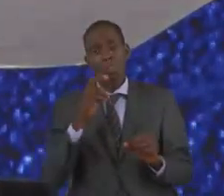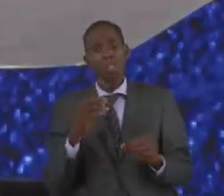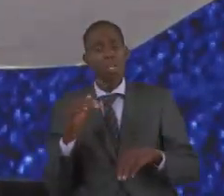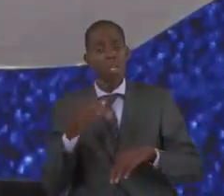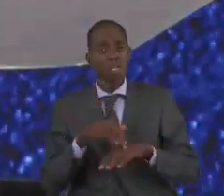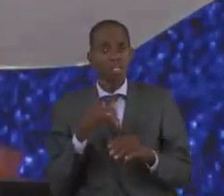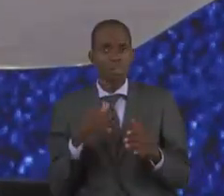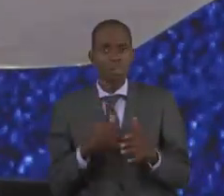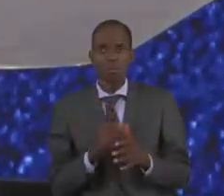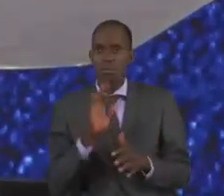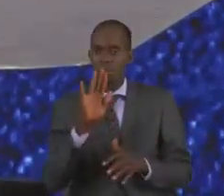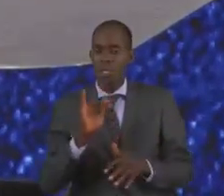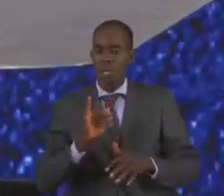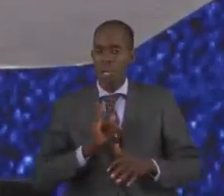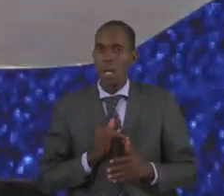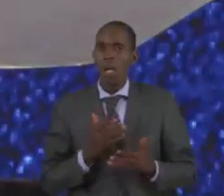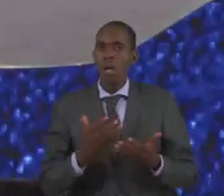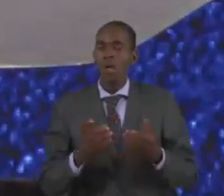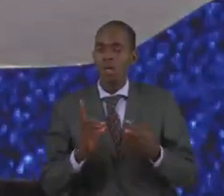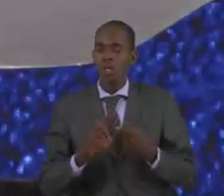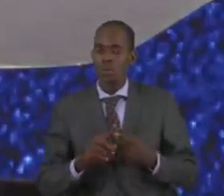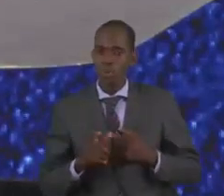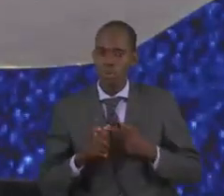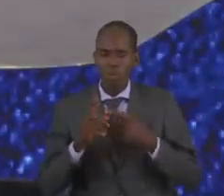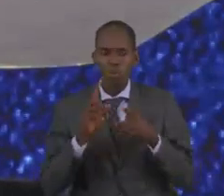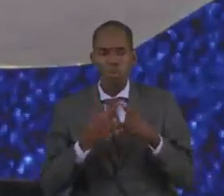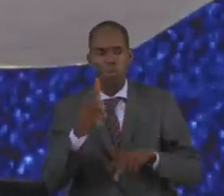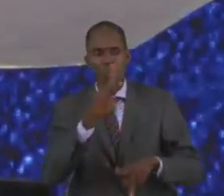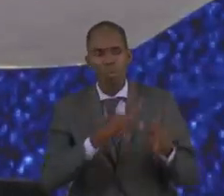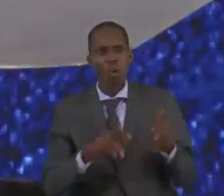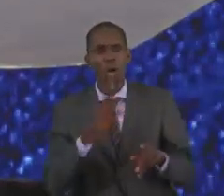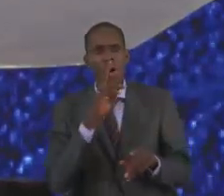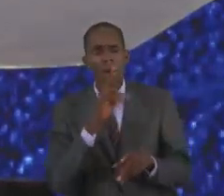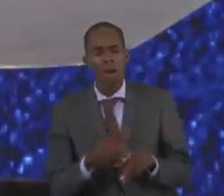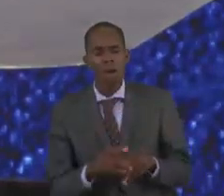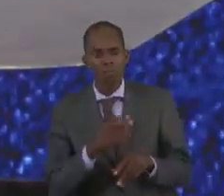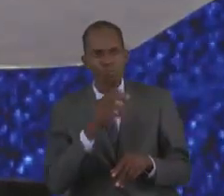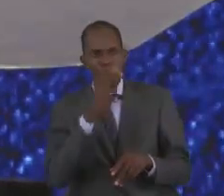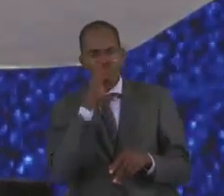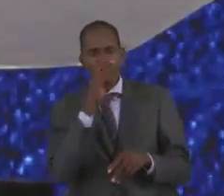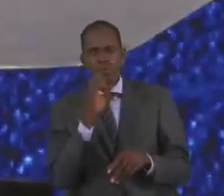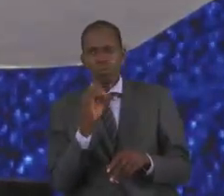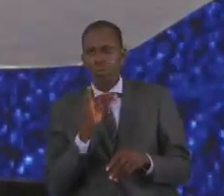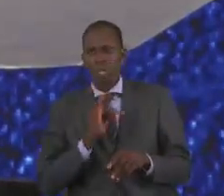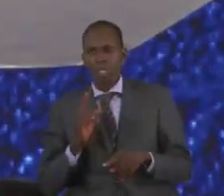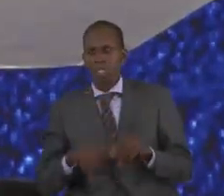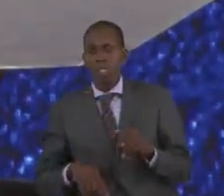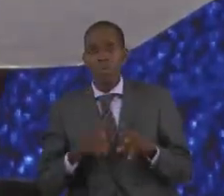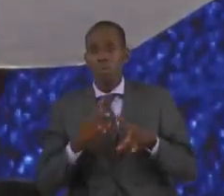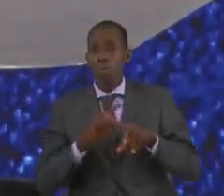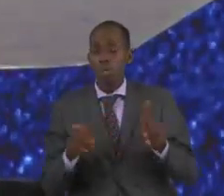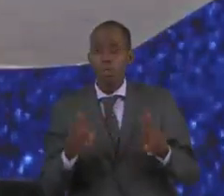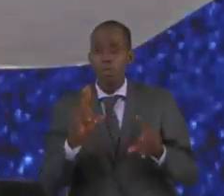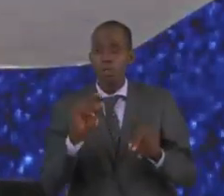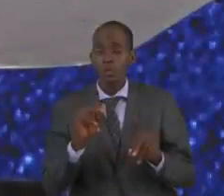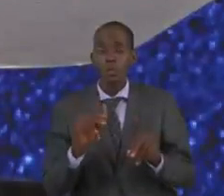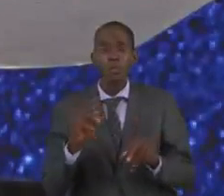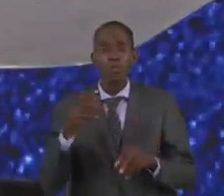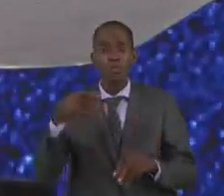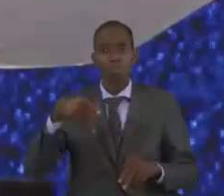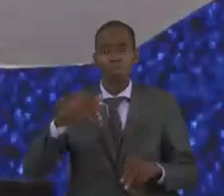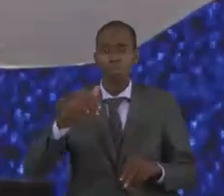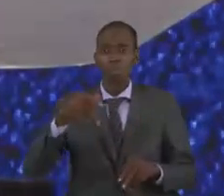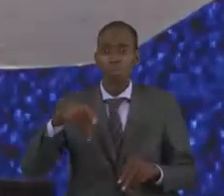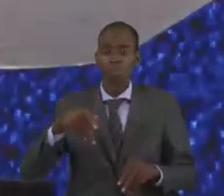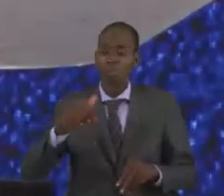I wanted to run, but the people are frowning, so I cannot run. He said immediately, I conferred